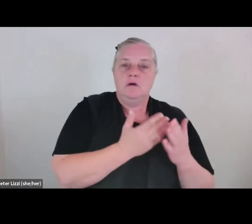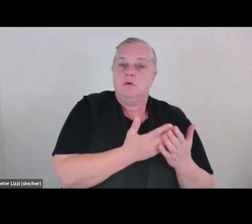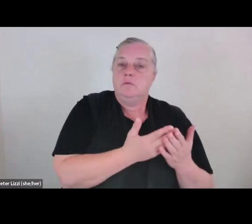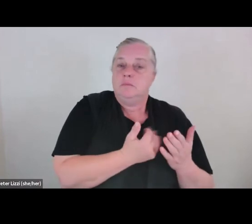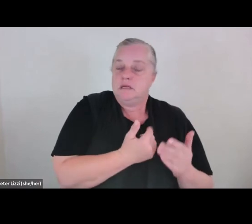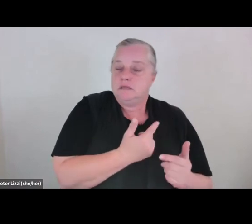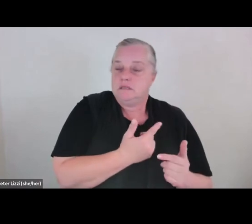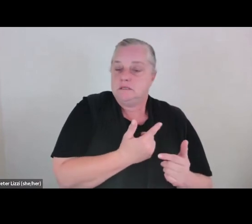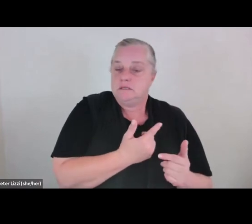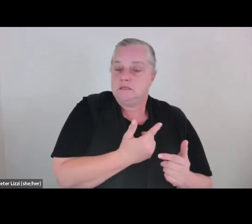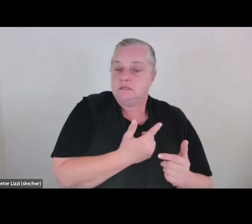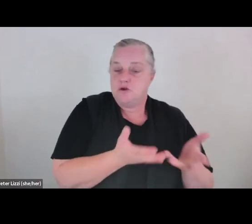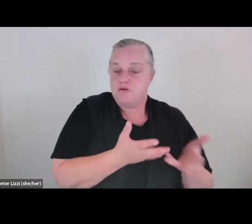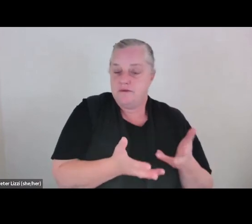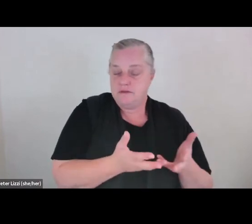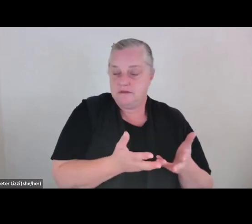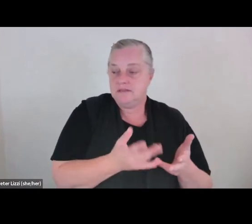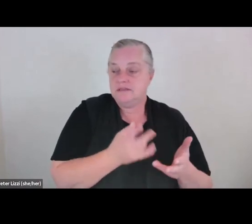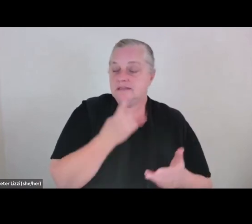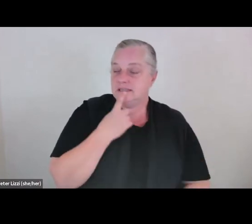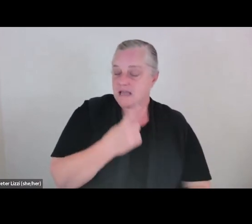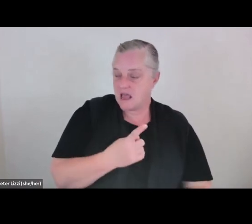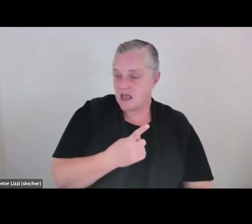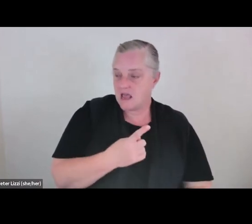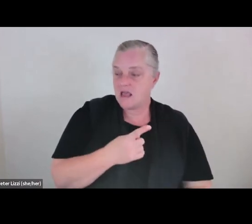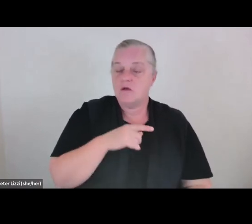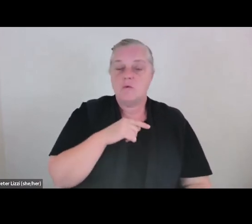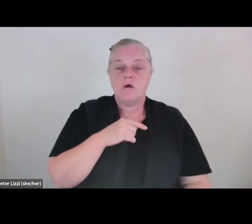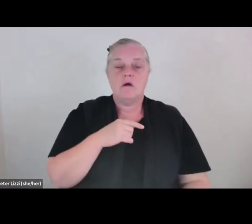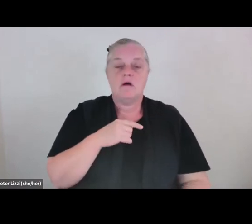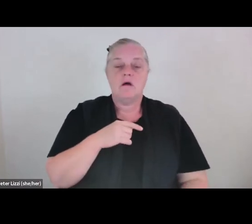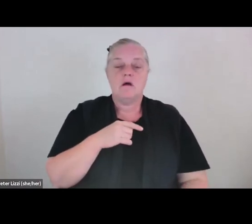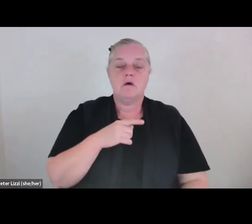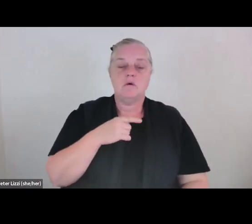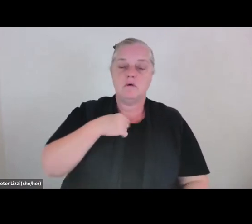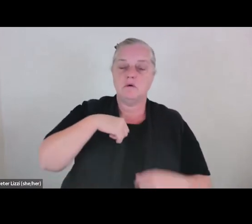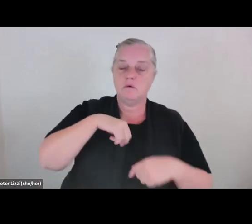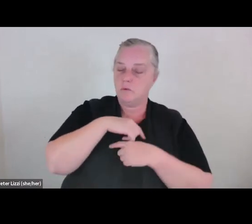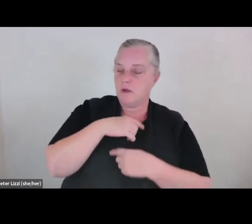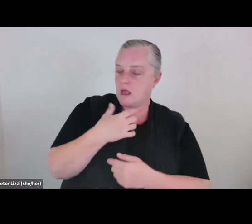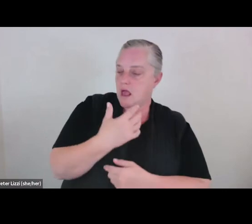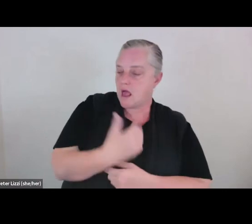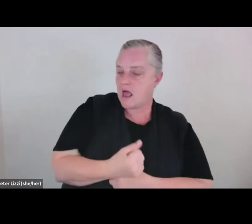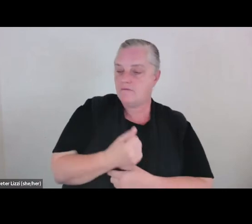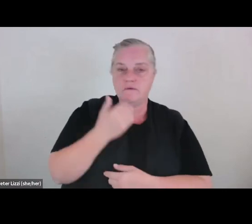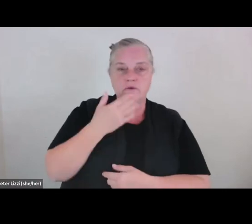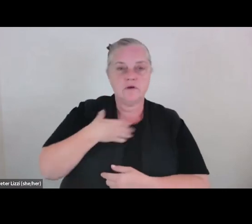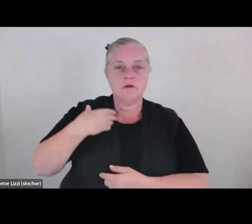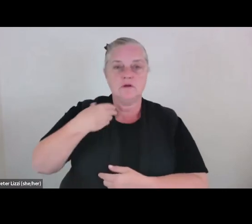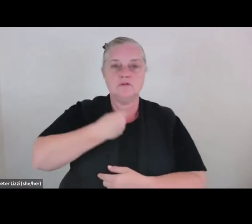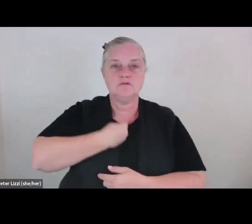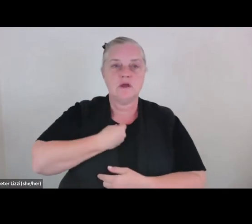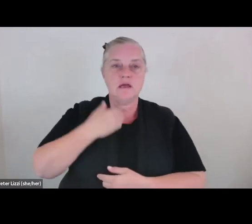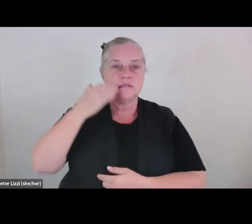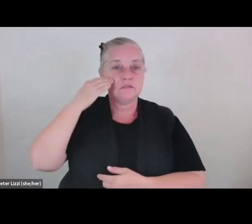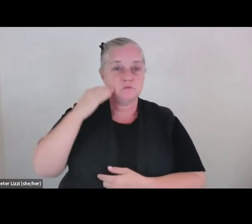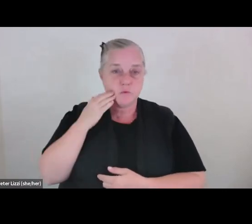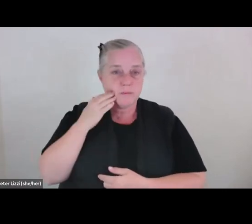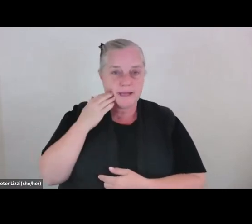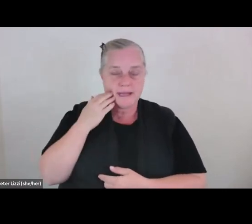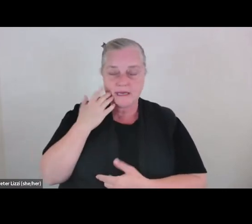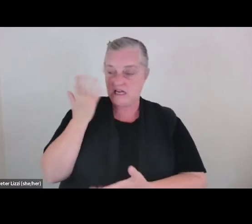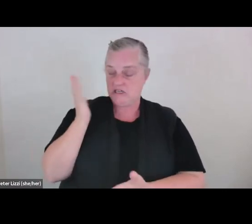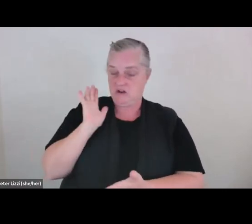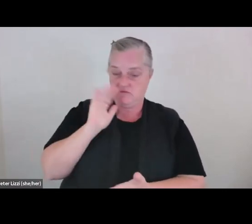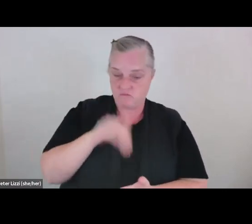because we had a trans woman, but she came in here dressed very masculine and even had stubble. And I was like,